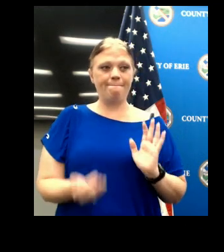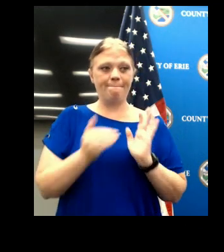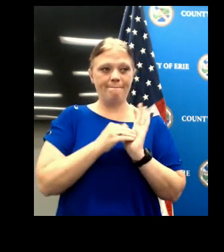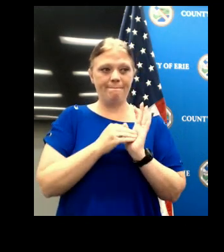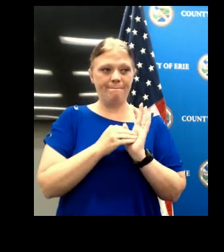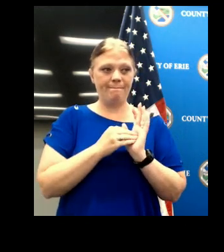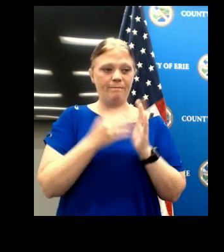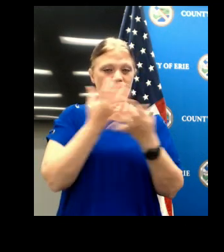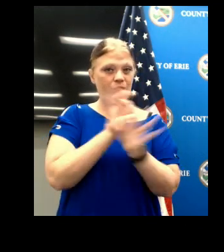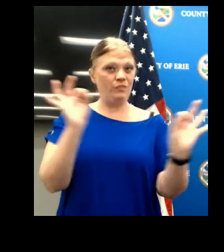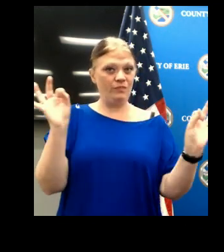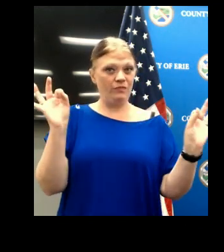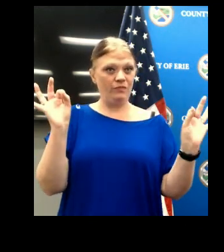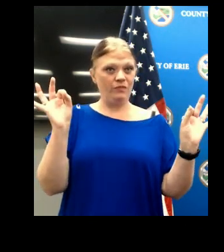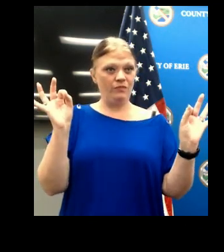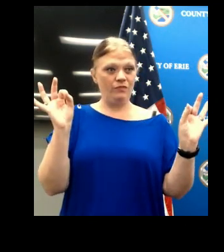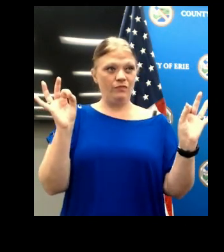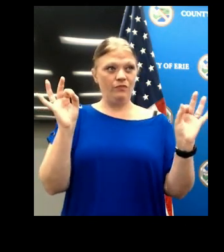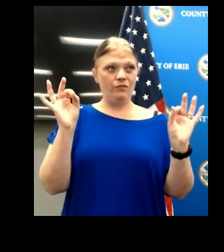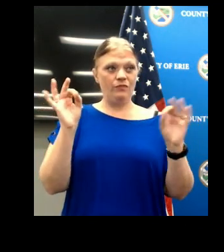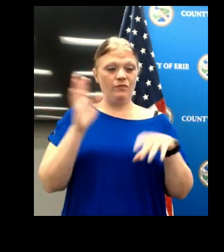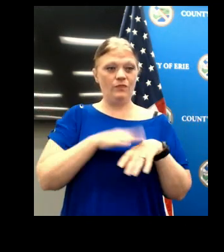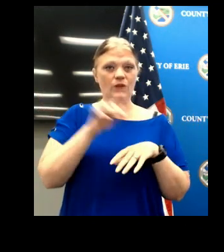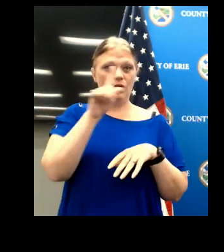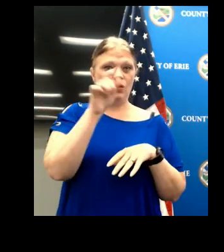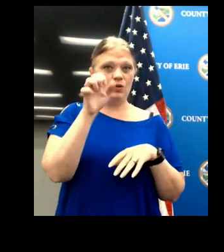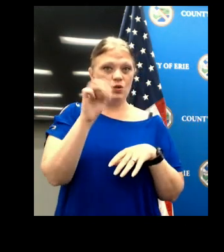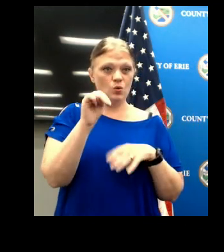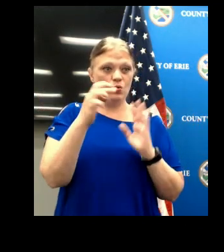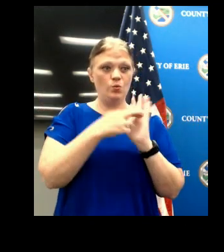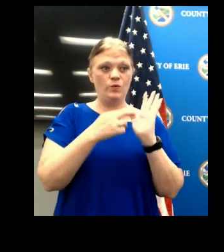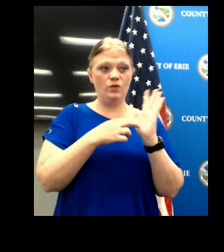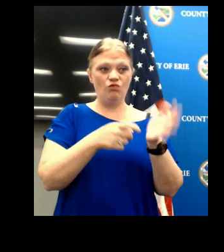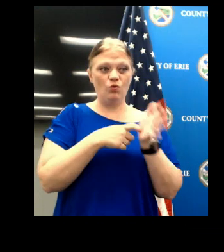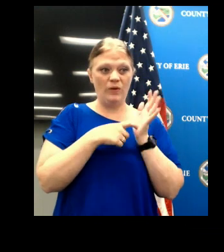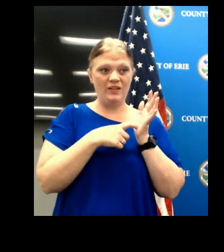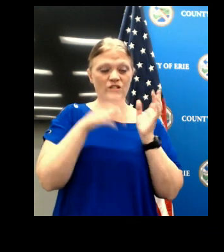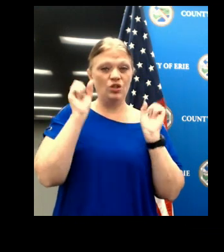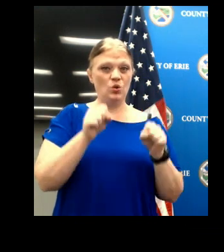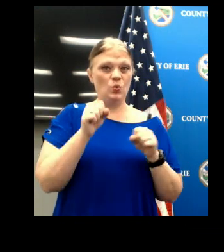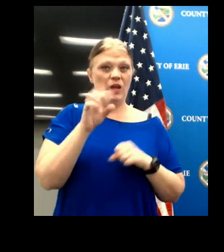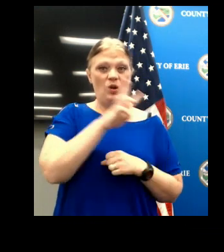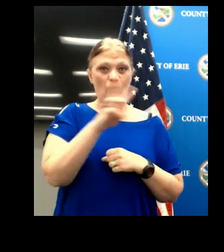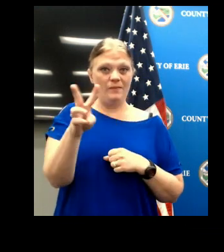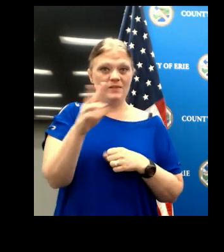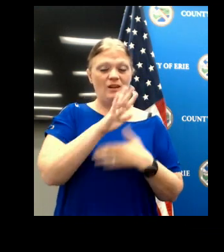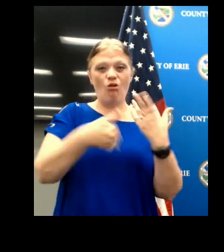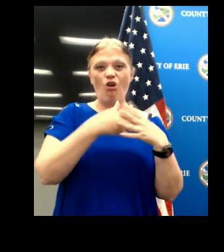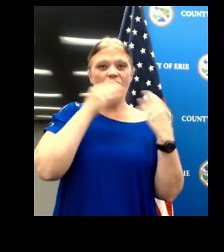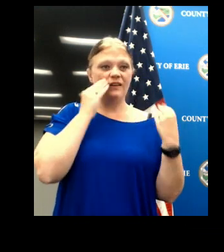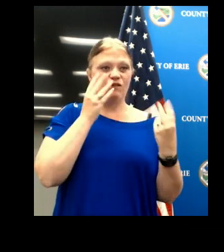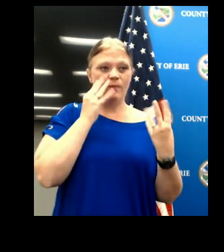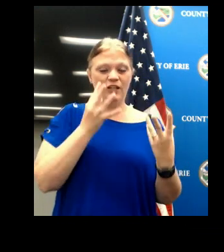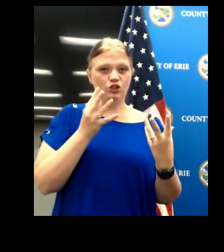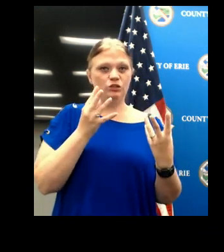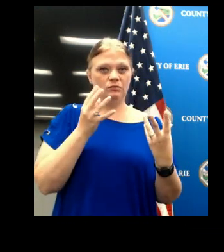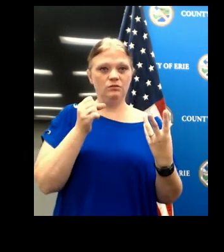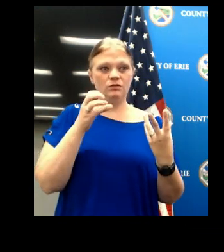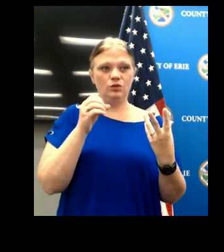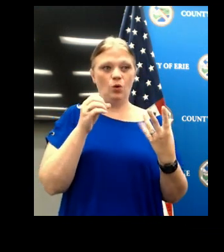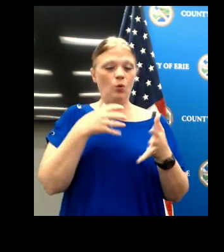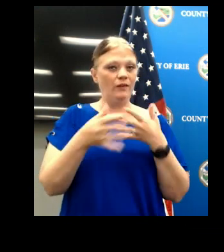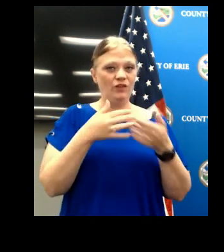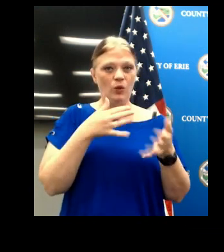It's going to be free. It's going to be on Zoom. Registration is required, so you can go to our website and get all the information. So even though we still